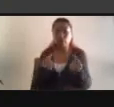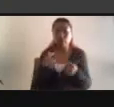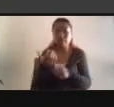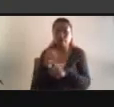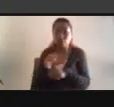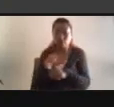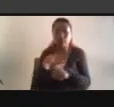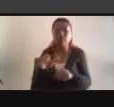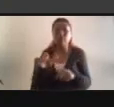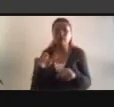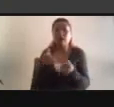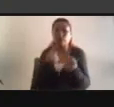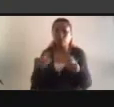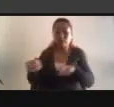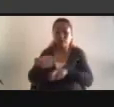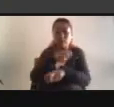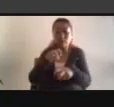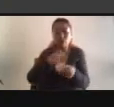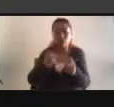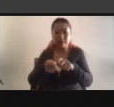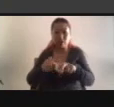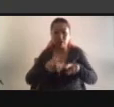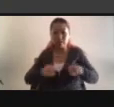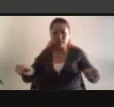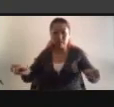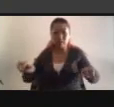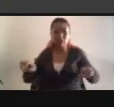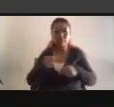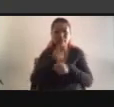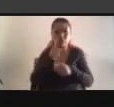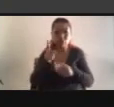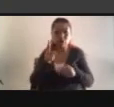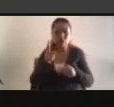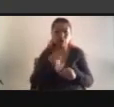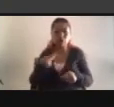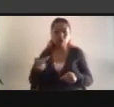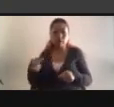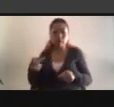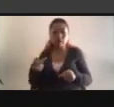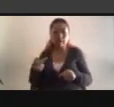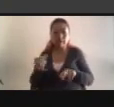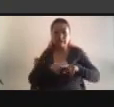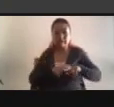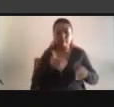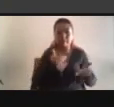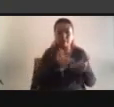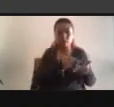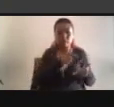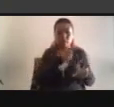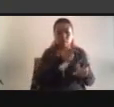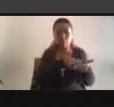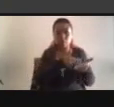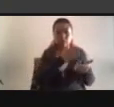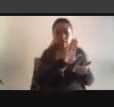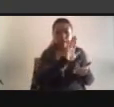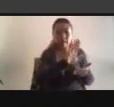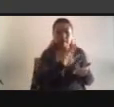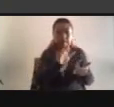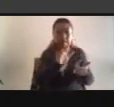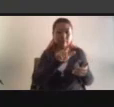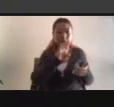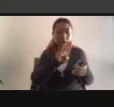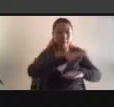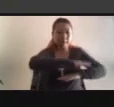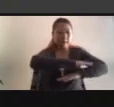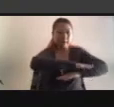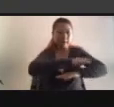other woman had the lab stations closest to his desk at the front of the class. He said that was because in his experience, women